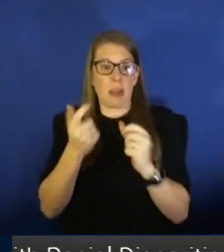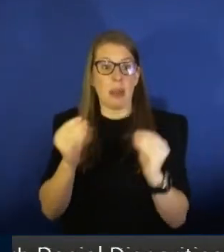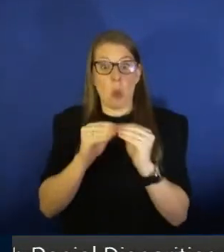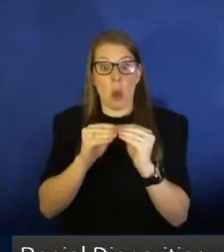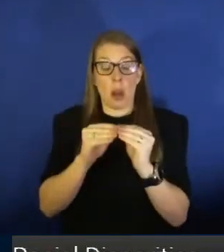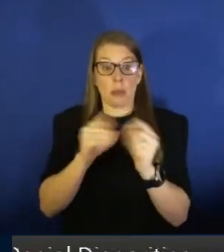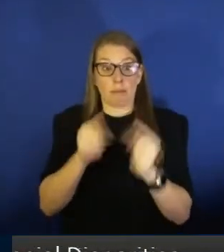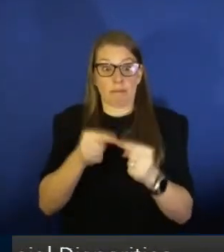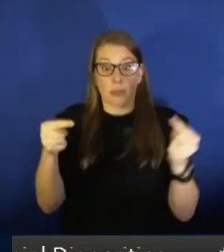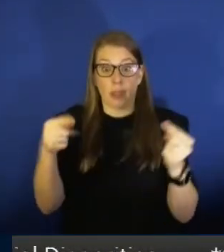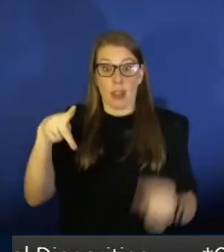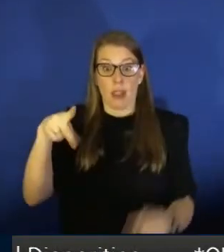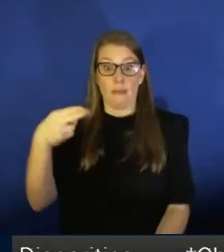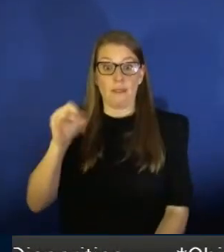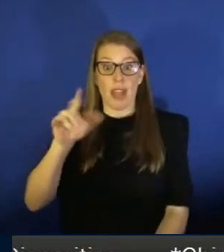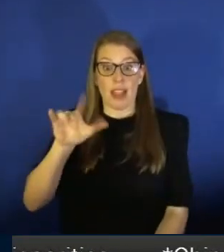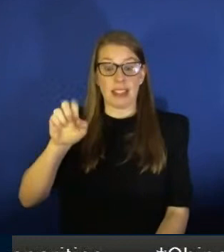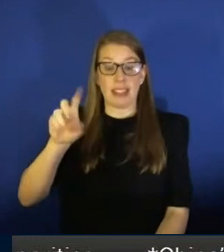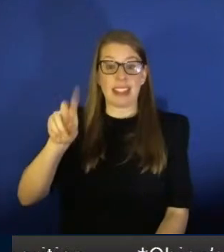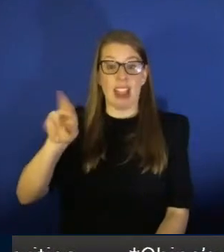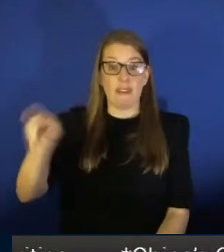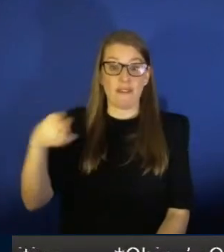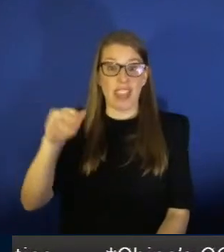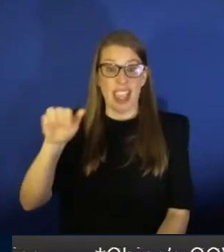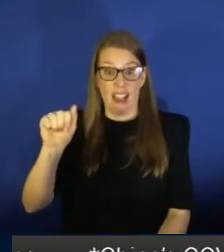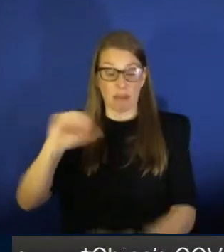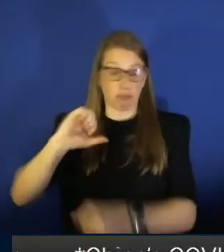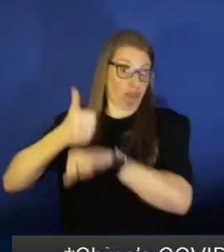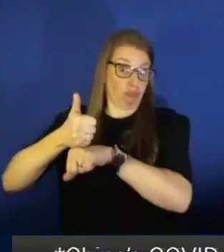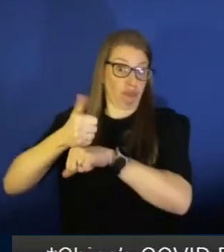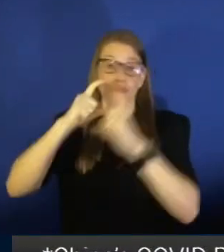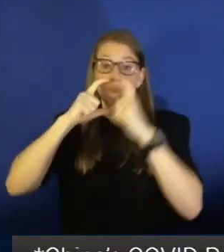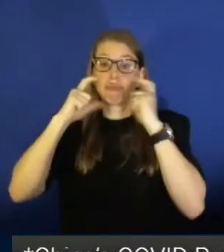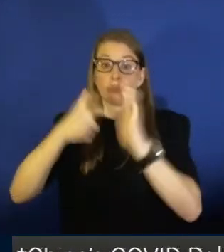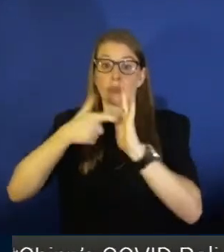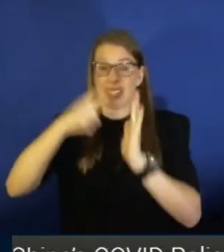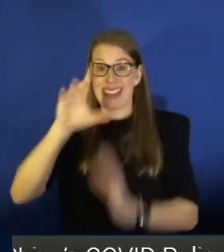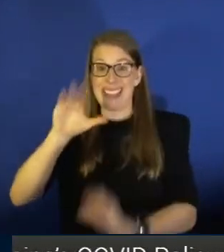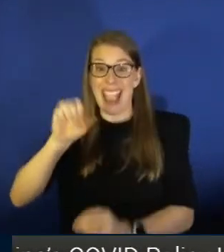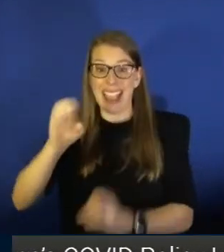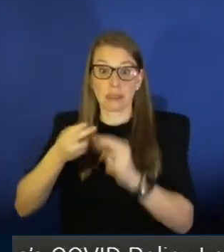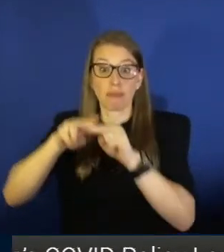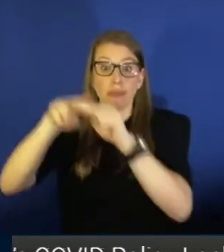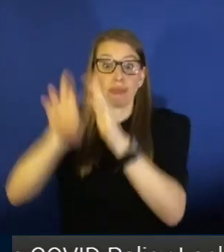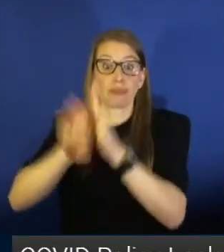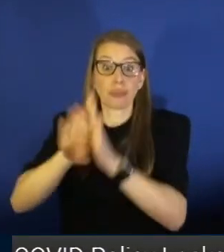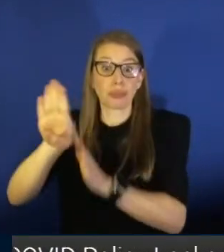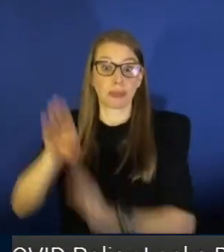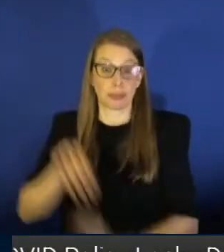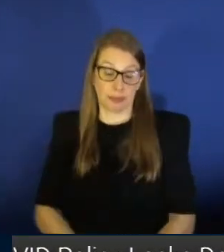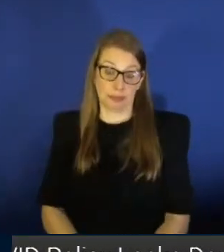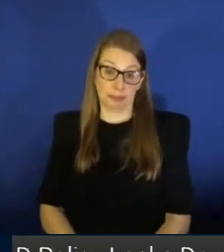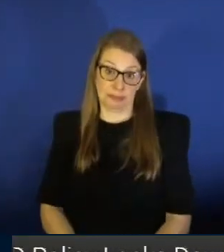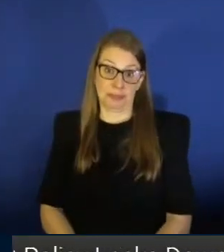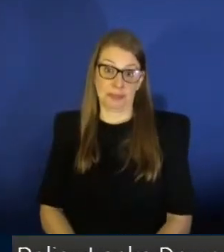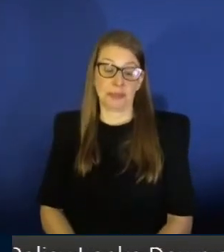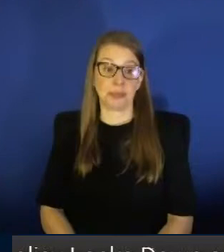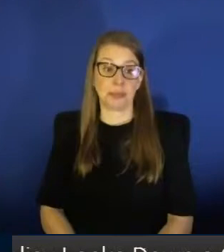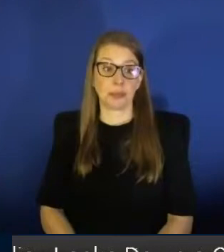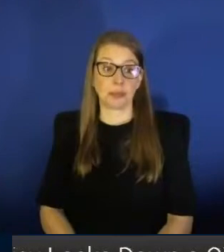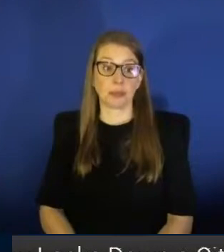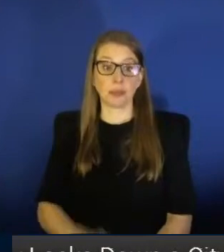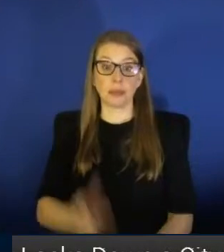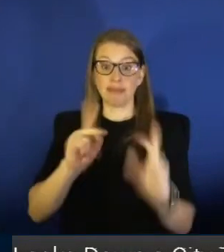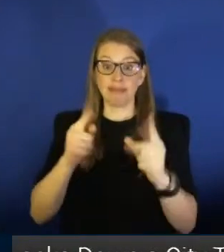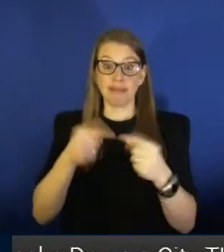Philadelphia reinstating its mask mandate Right. because they've noticed that the cases are rising. So you've Right. got people, on both ends of the